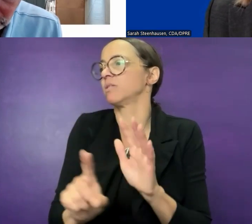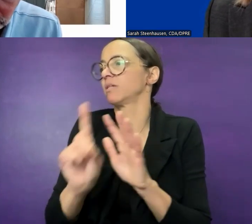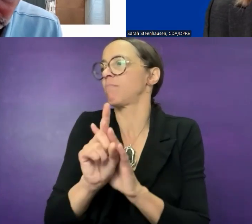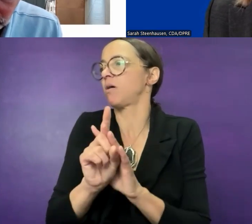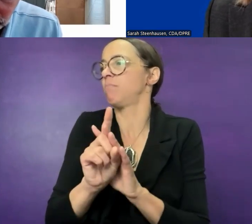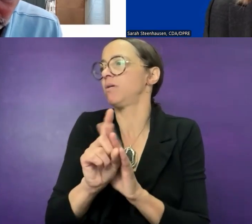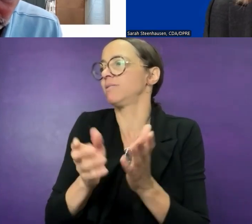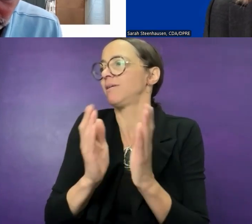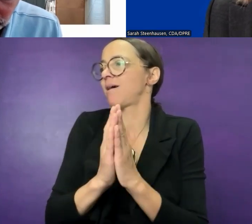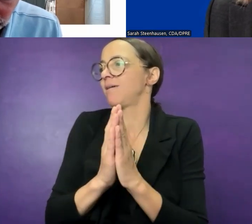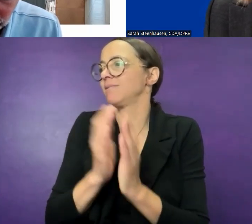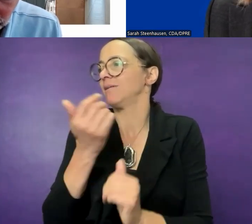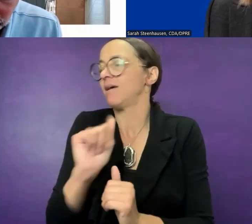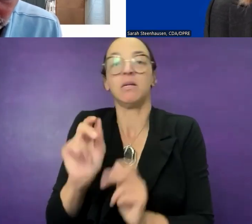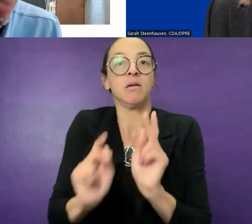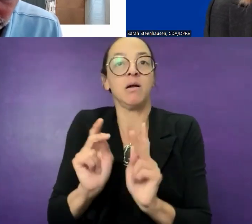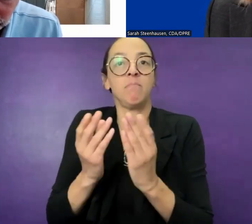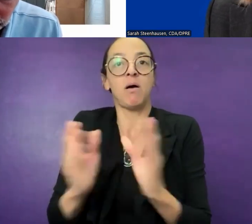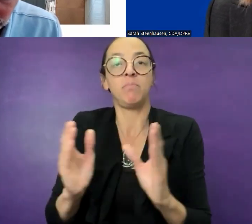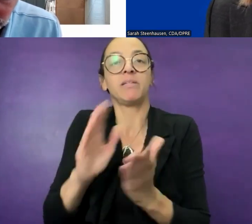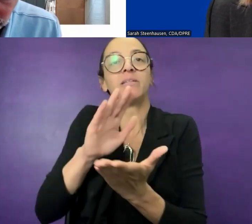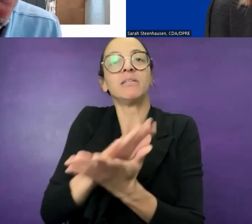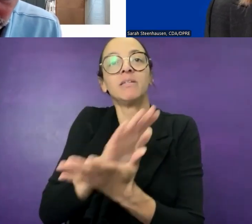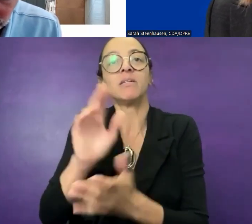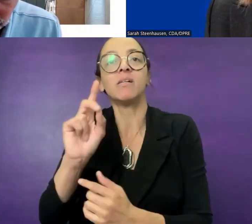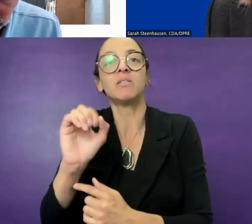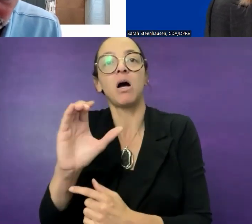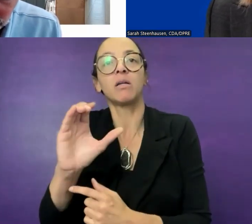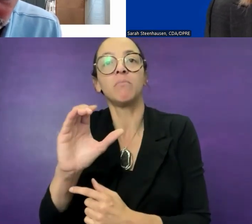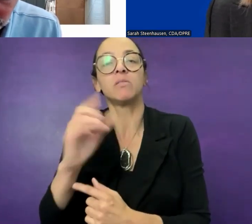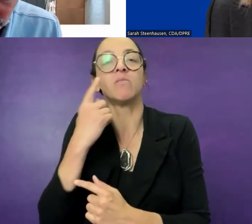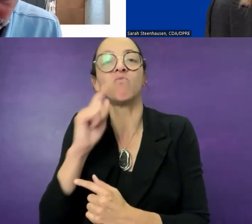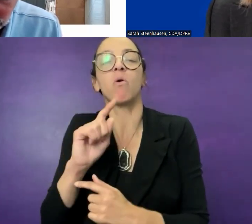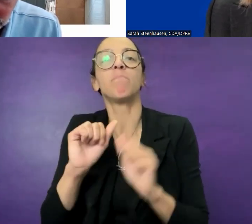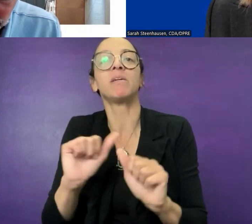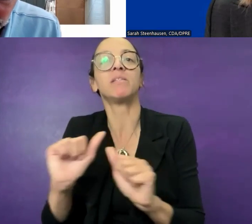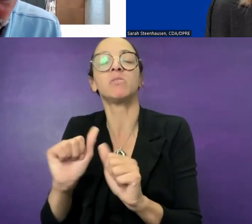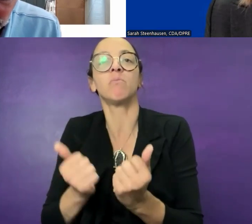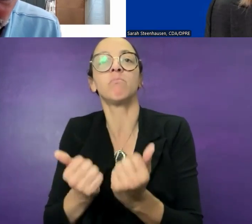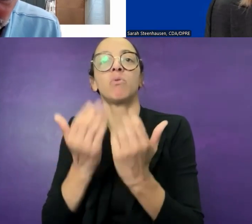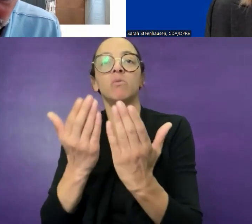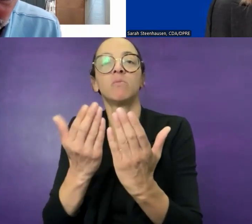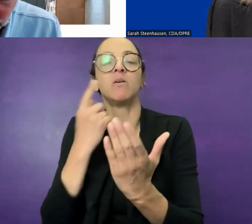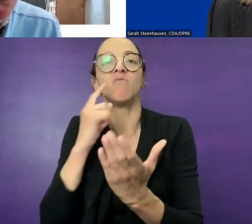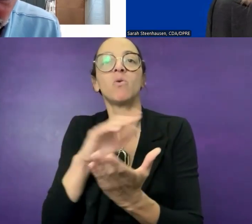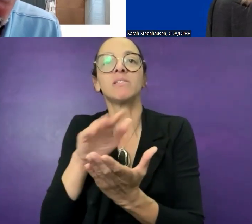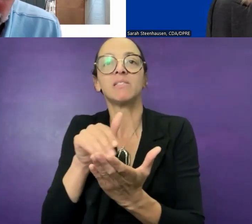this time on a potential proposal for the Center for Medicare and Medicaid Innovation and